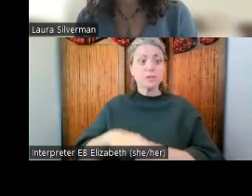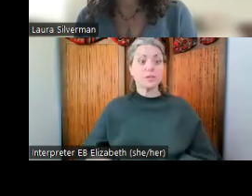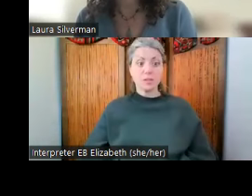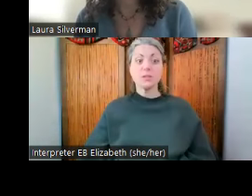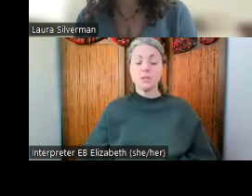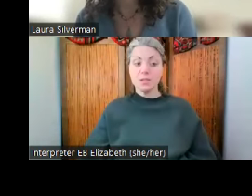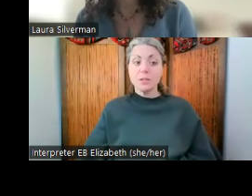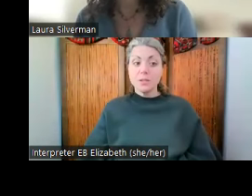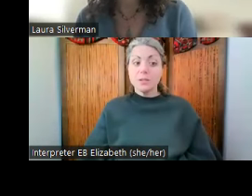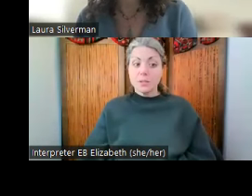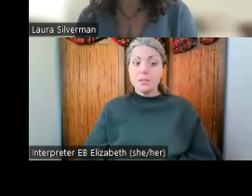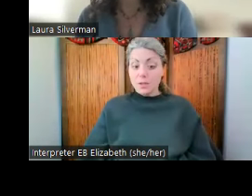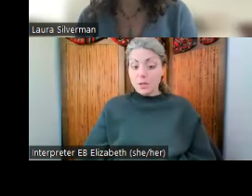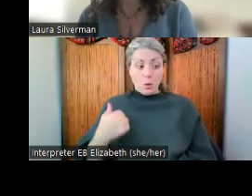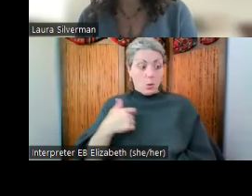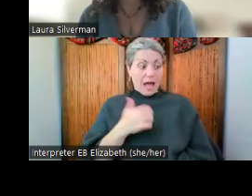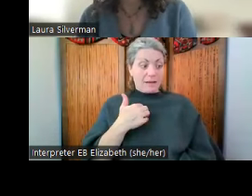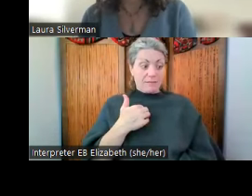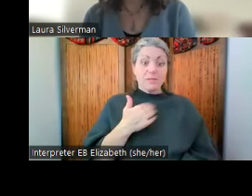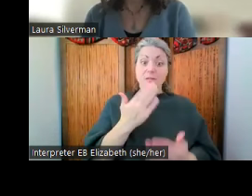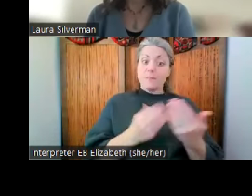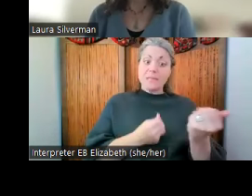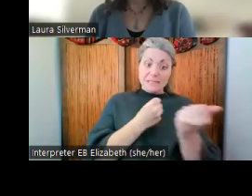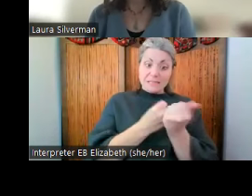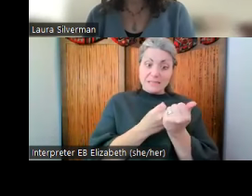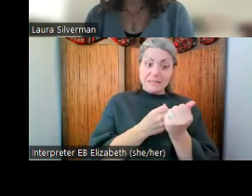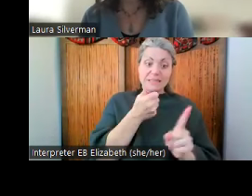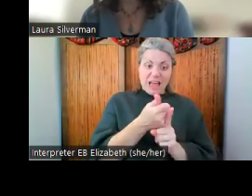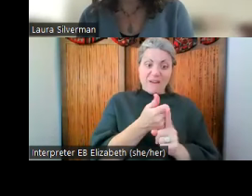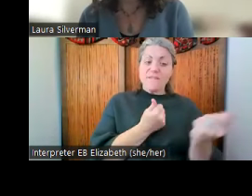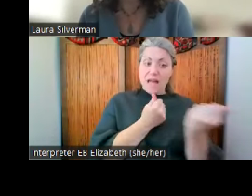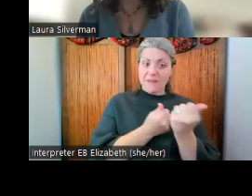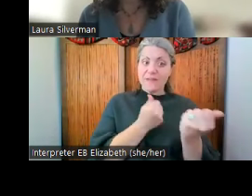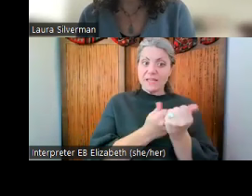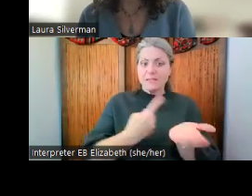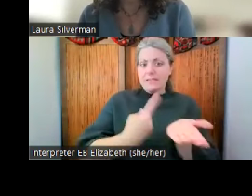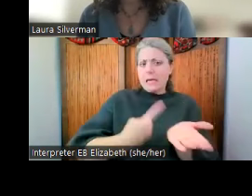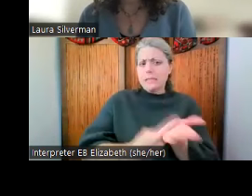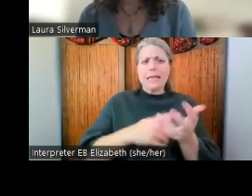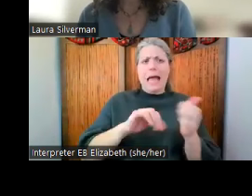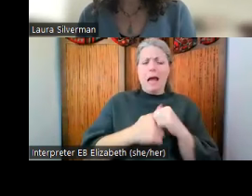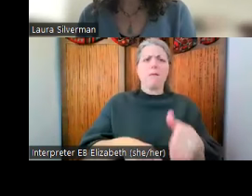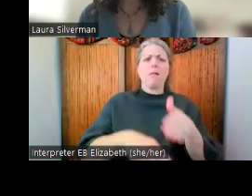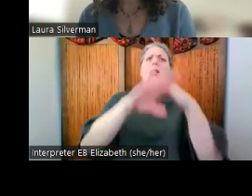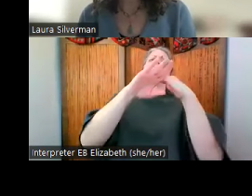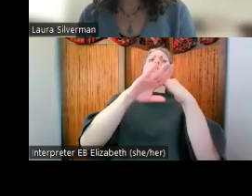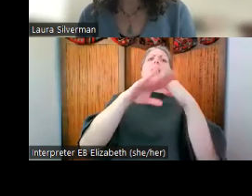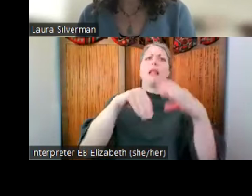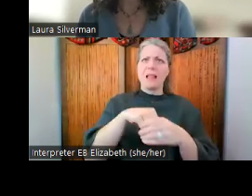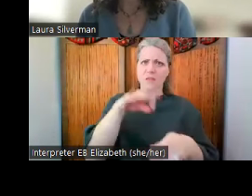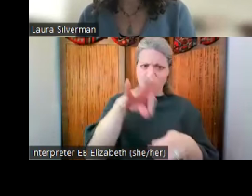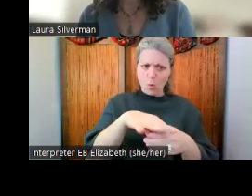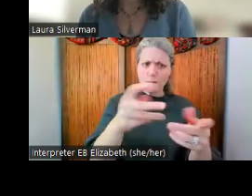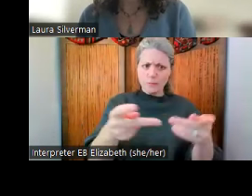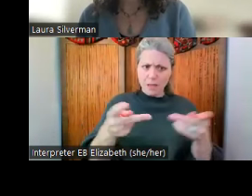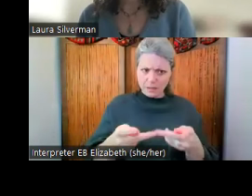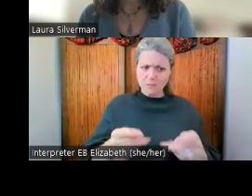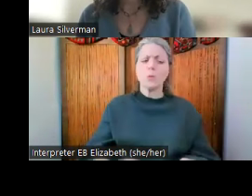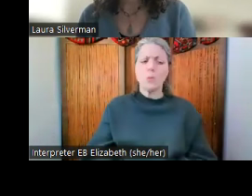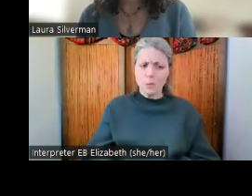are self-advocates discussed some of the barriers that they encountered at polling sites. And the Board of Elections was